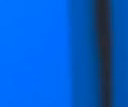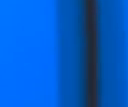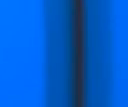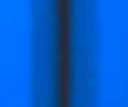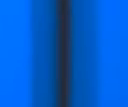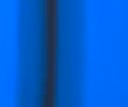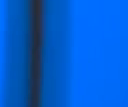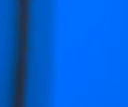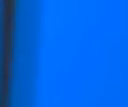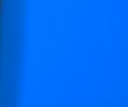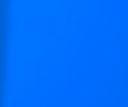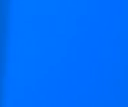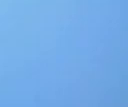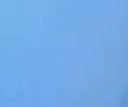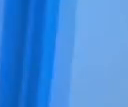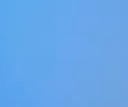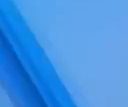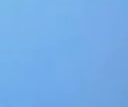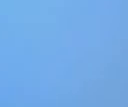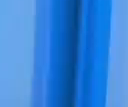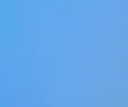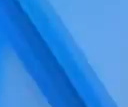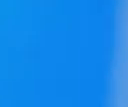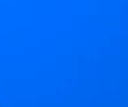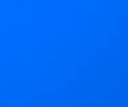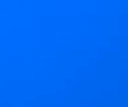This is ZNS Total Sports.